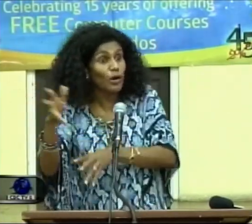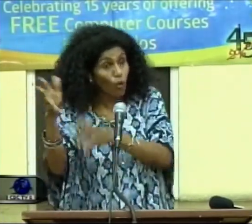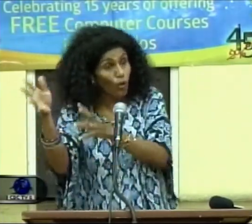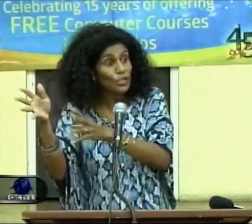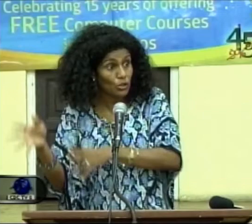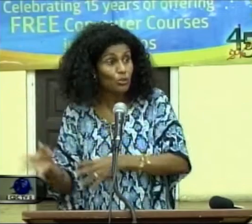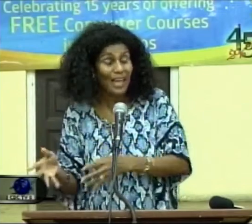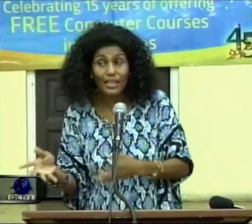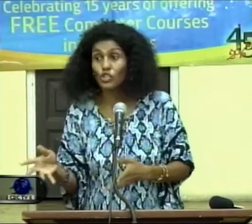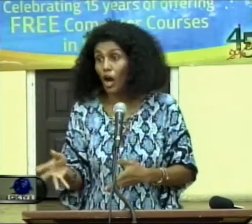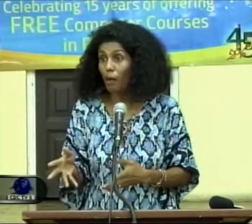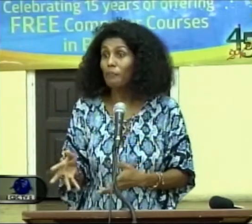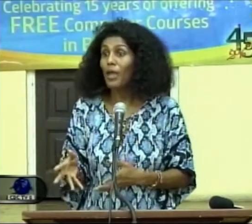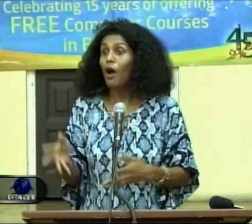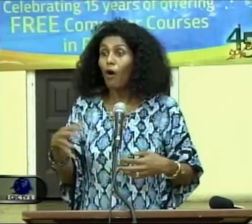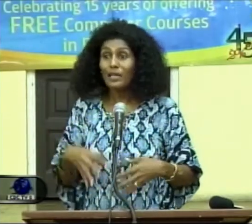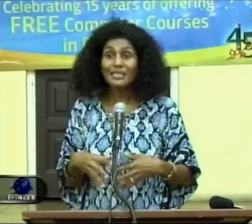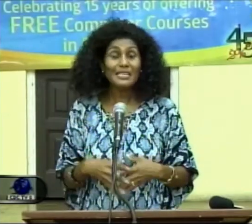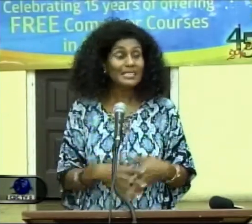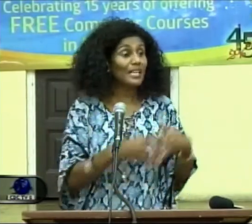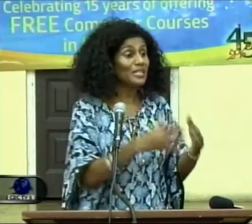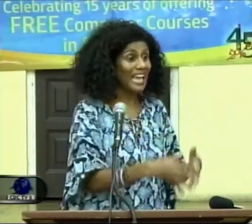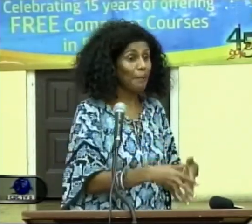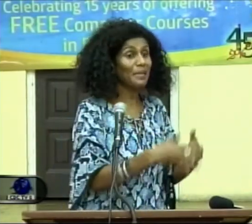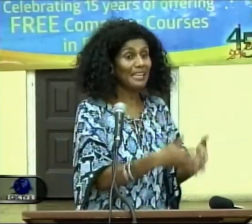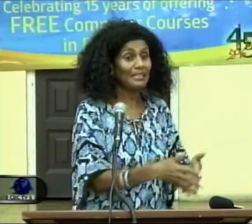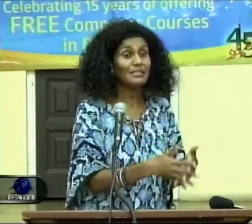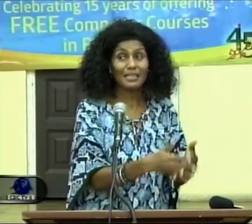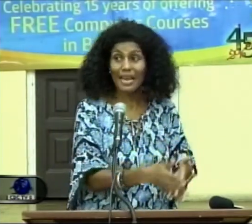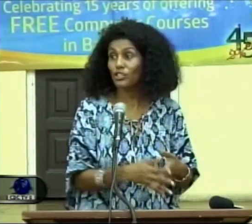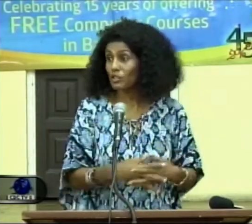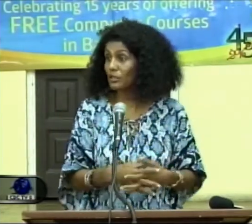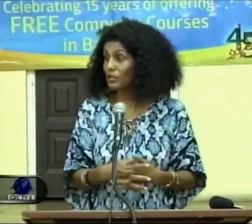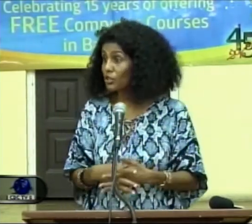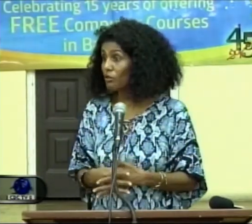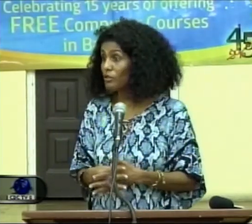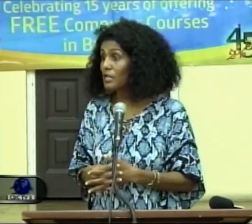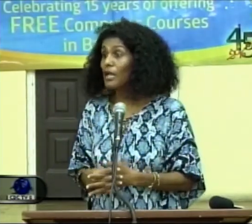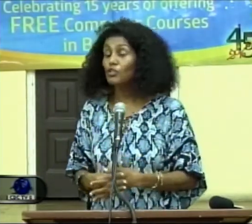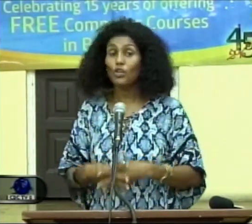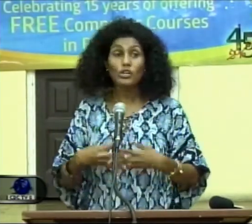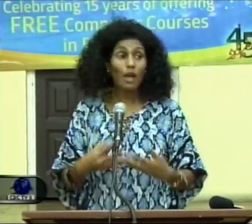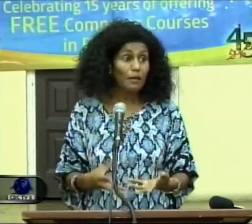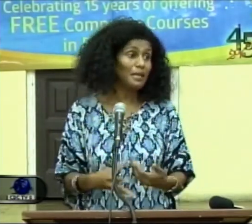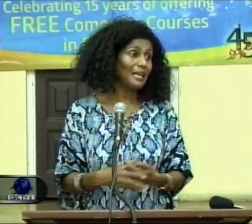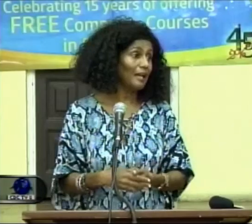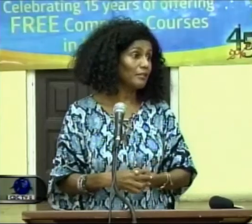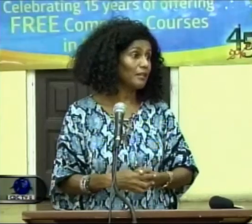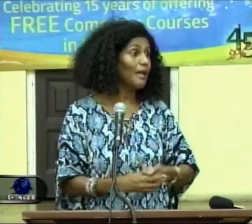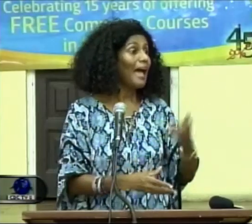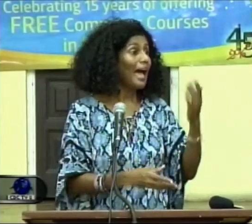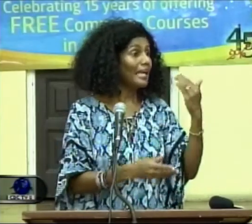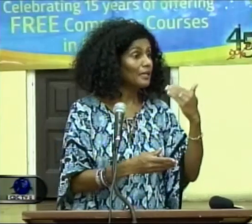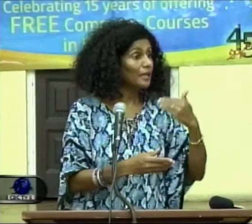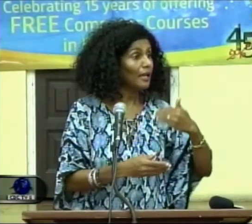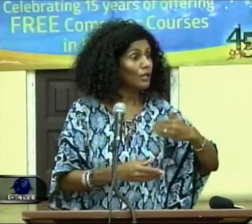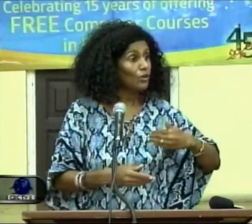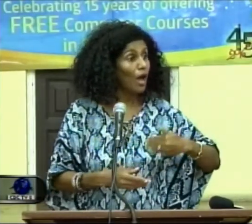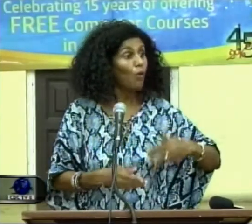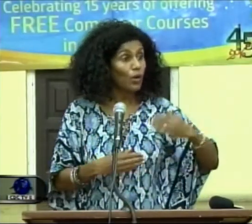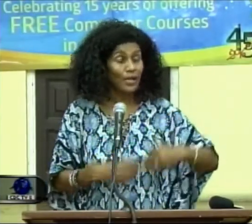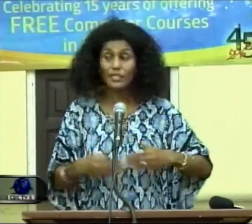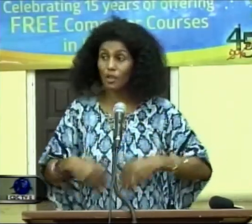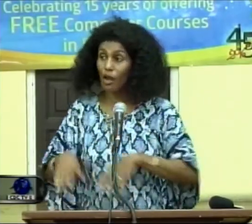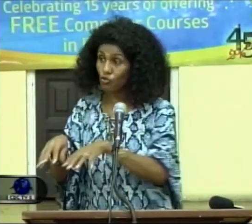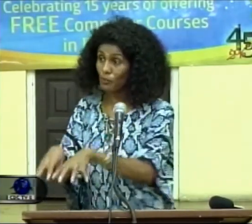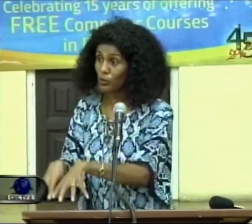to work or to do that job. All of these things, then you're tapping into the national insurance. So you're not being healthy and you're